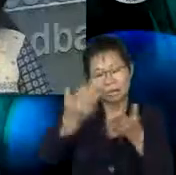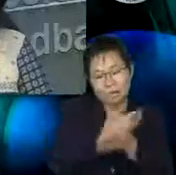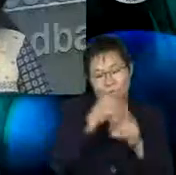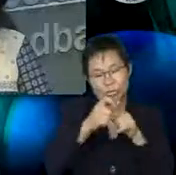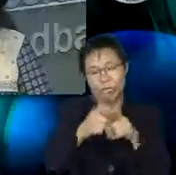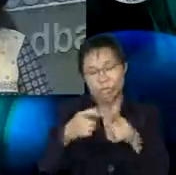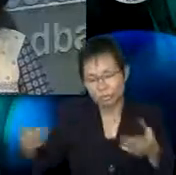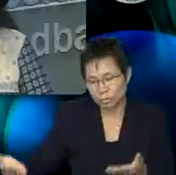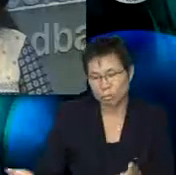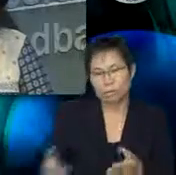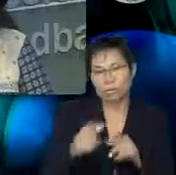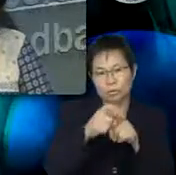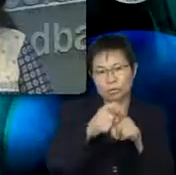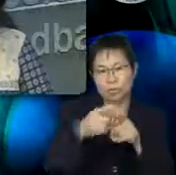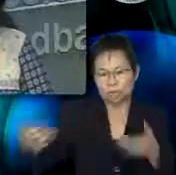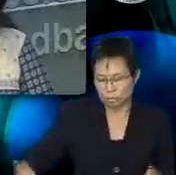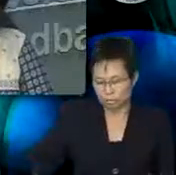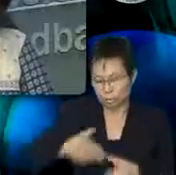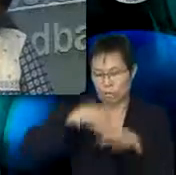he introduces in his class.